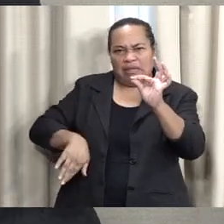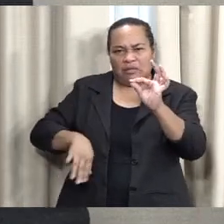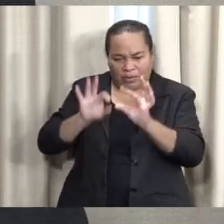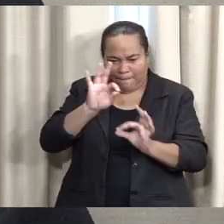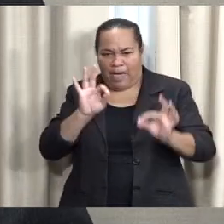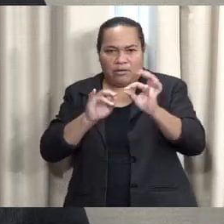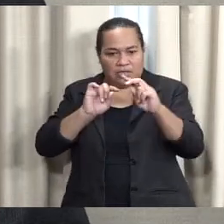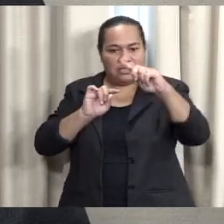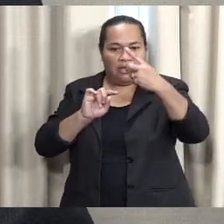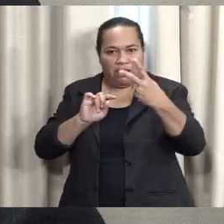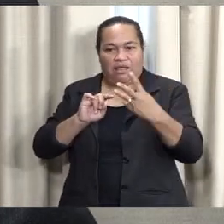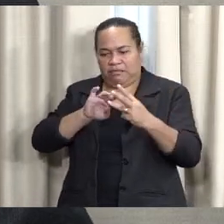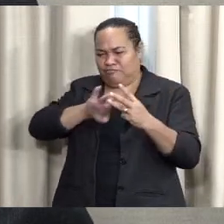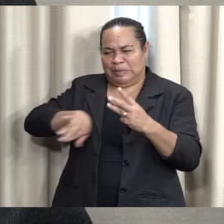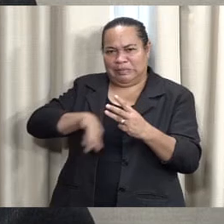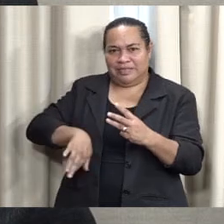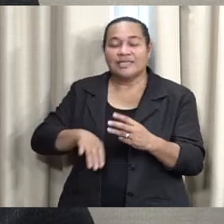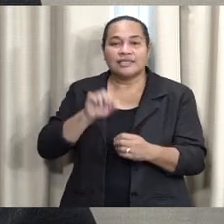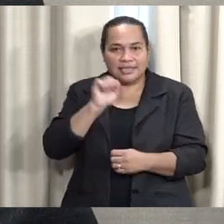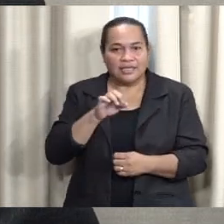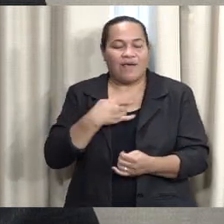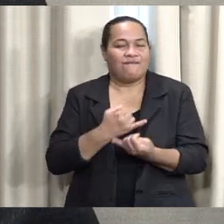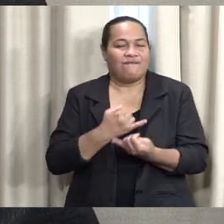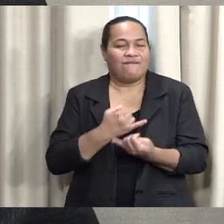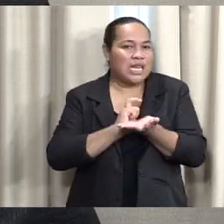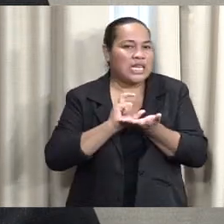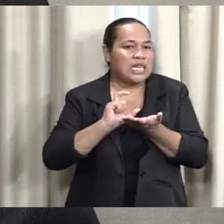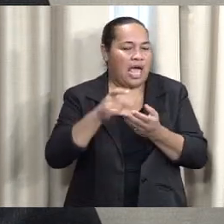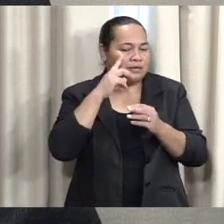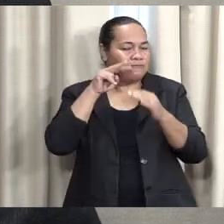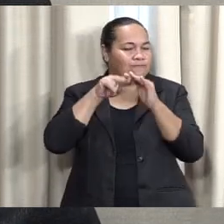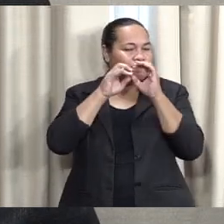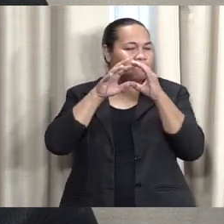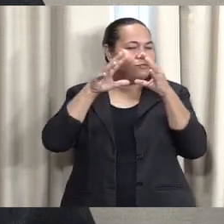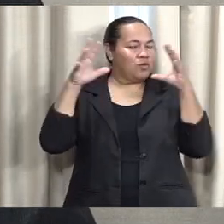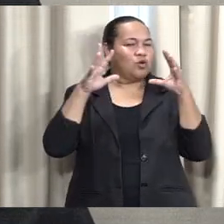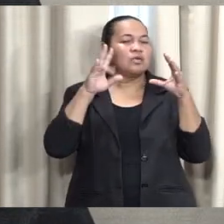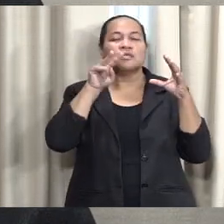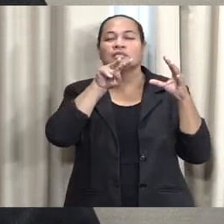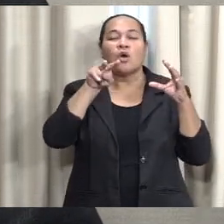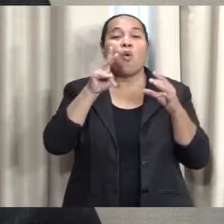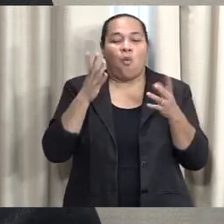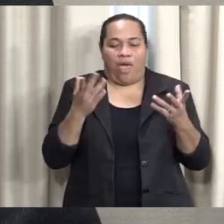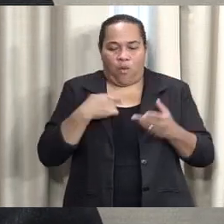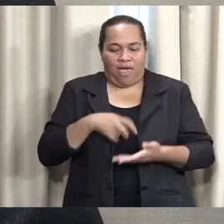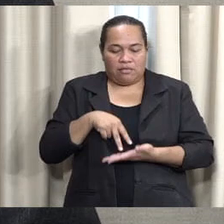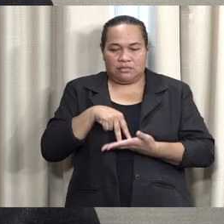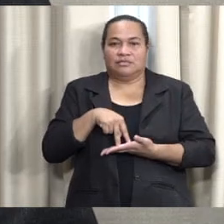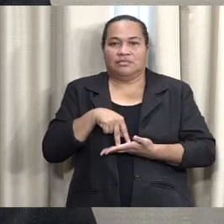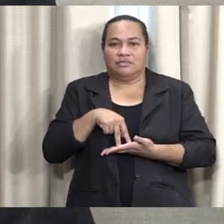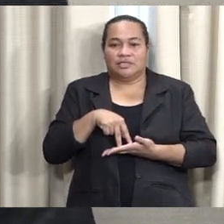Yes, we have a very, very clear view of where we are, and in the days to